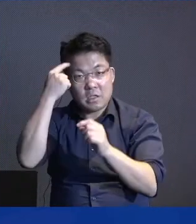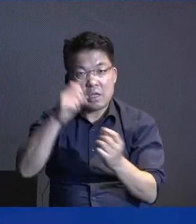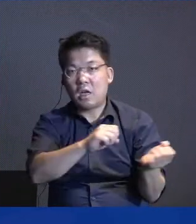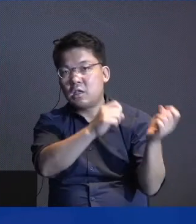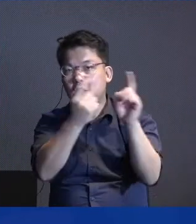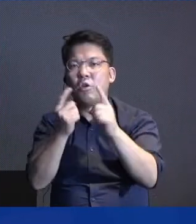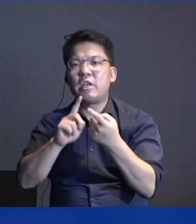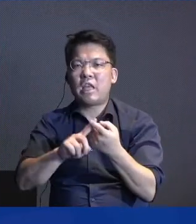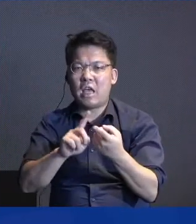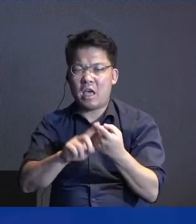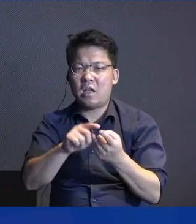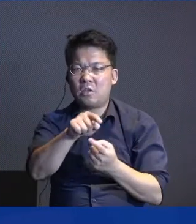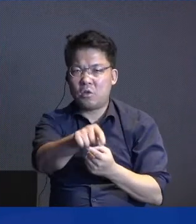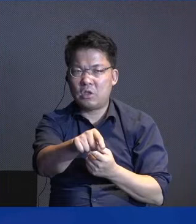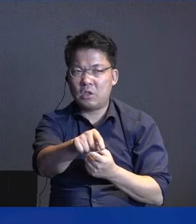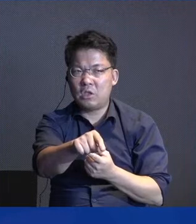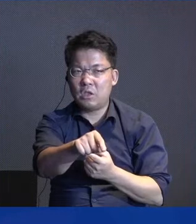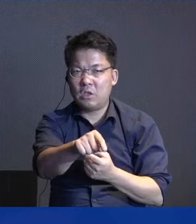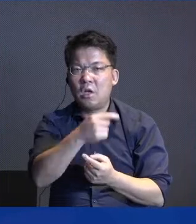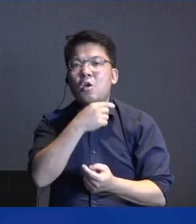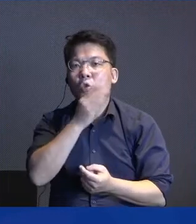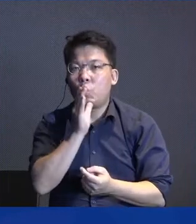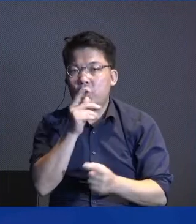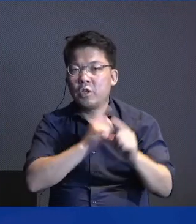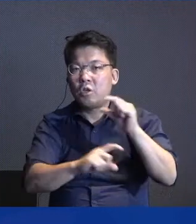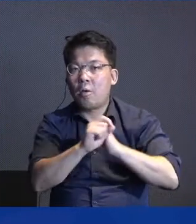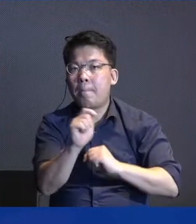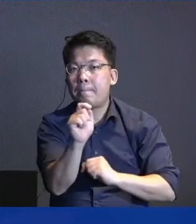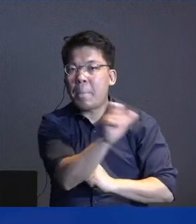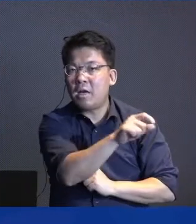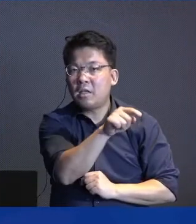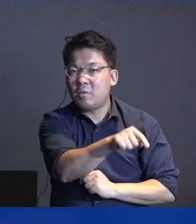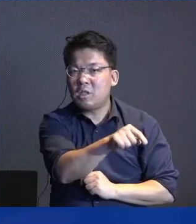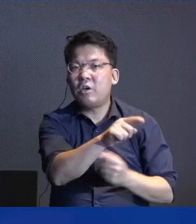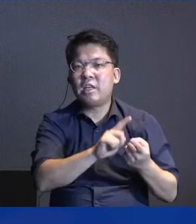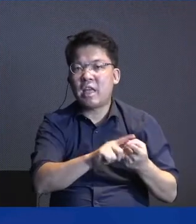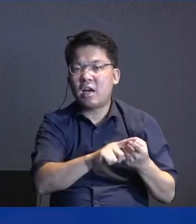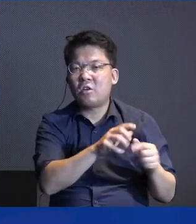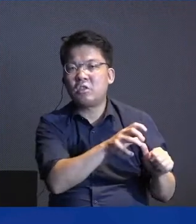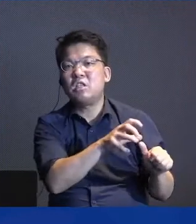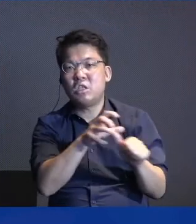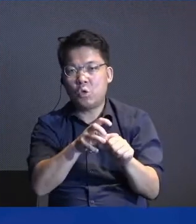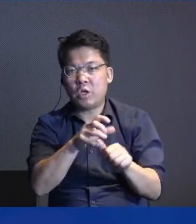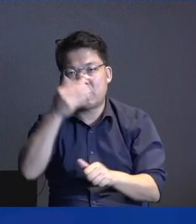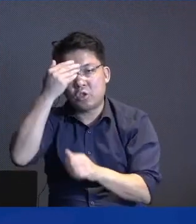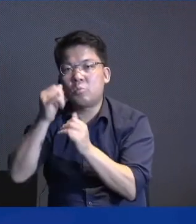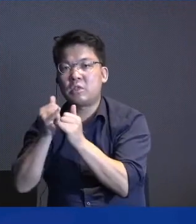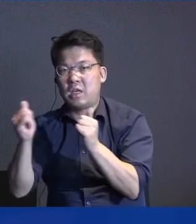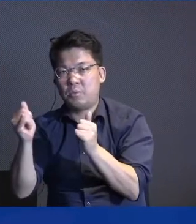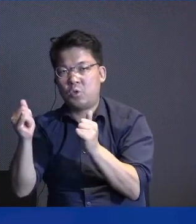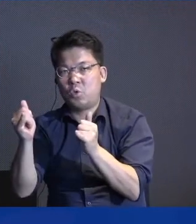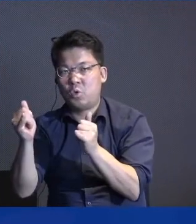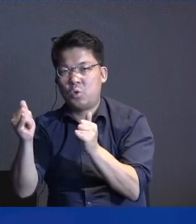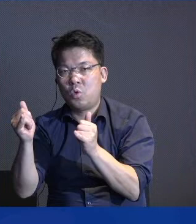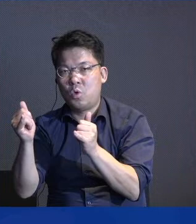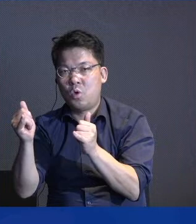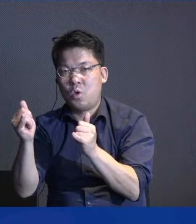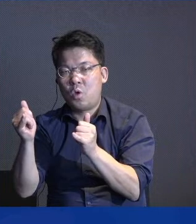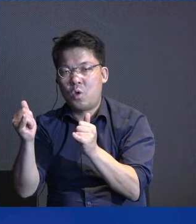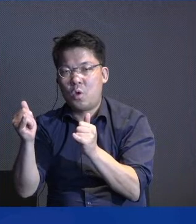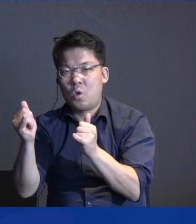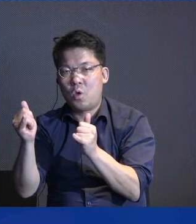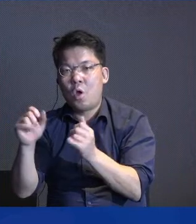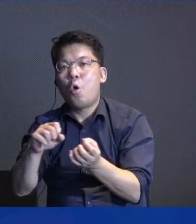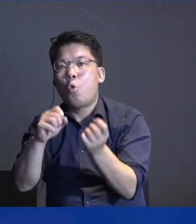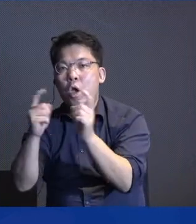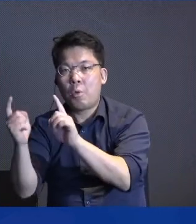on the one hand, physical and cognitive declines in aging process, and so increased dependency